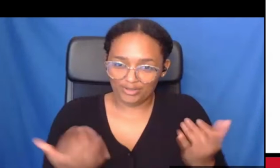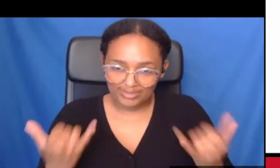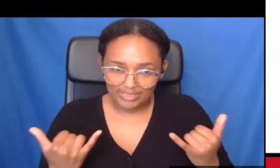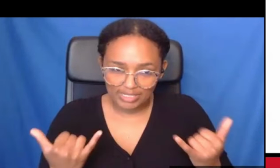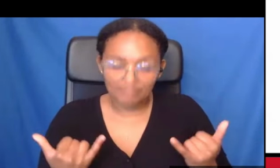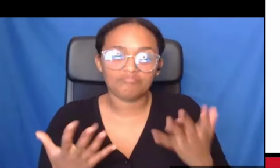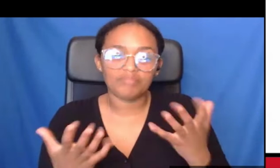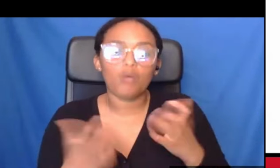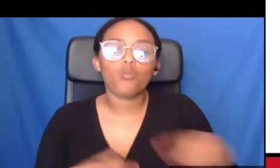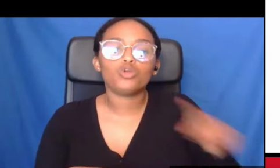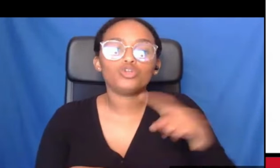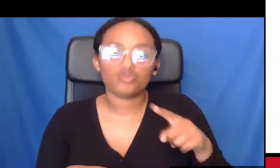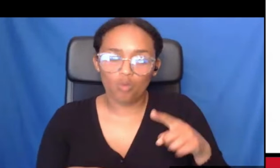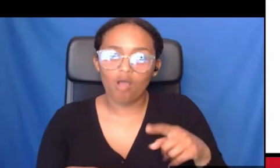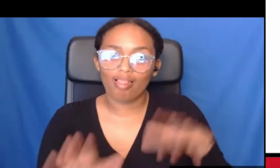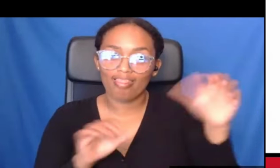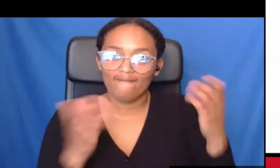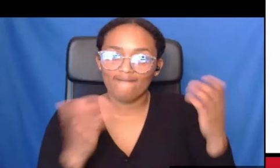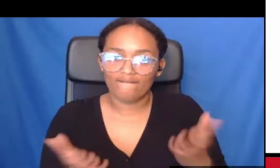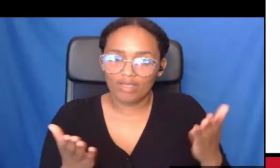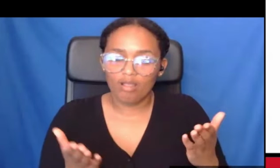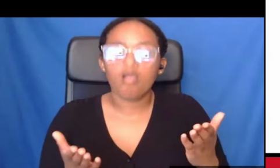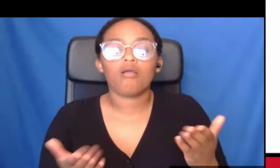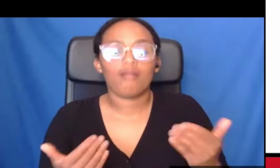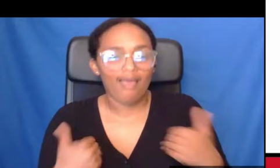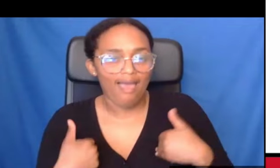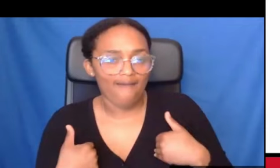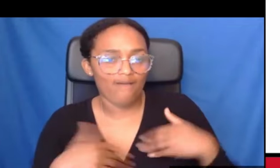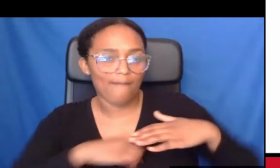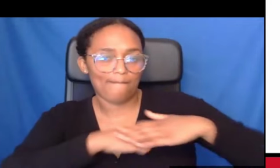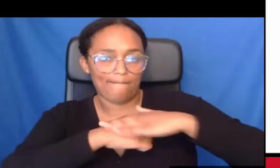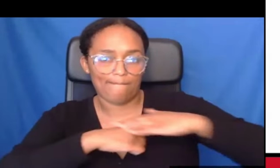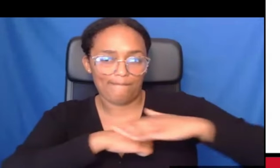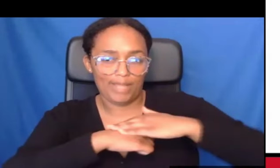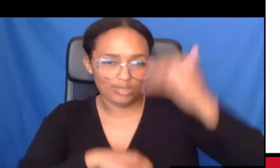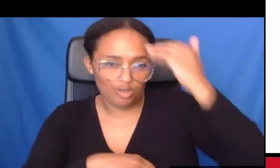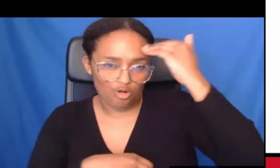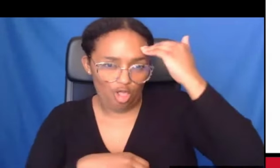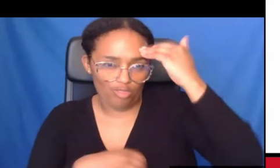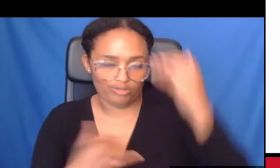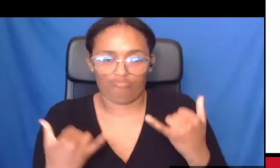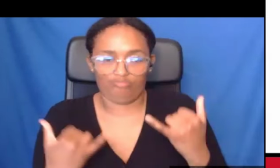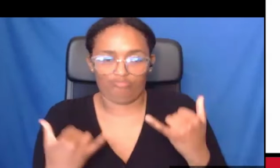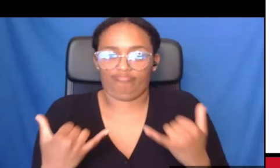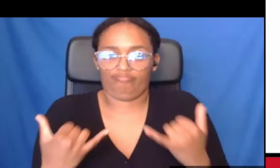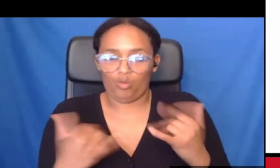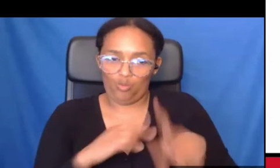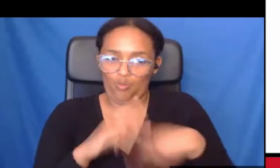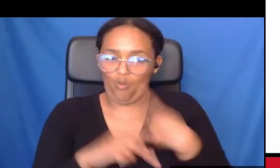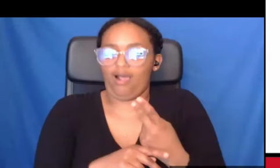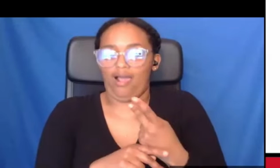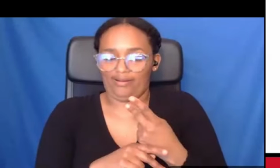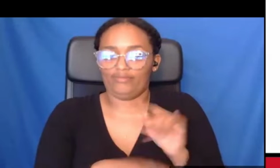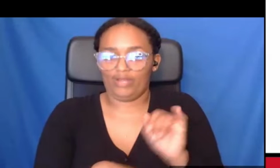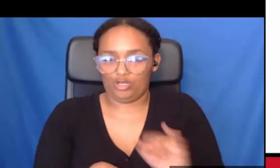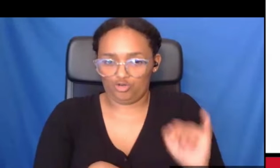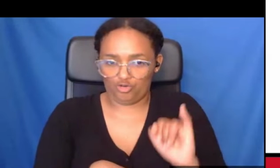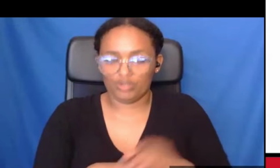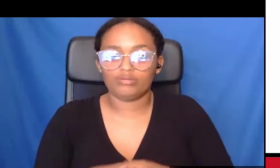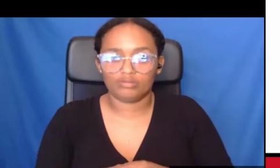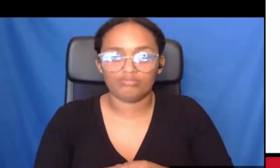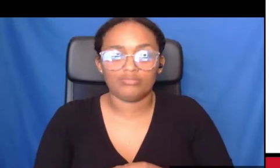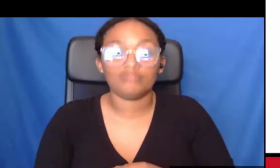knowledge of different types. But again, working with that independent agent or broker is what's going to really get you where you need to